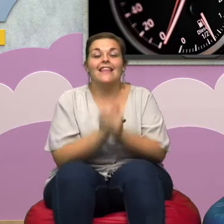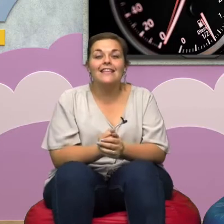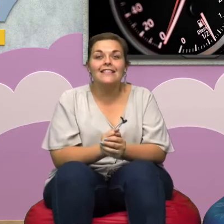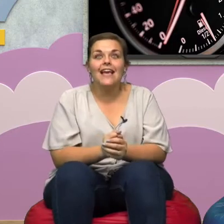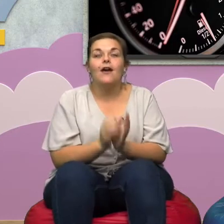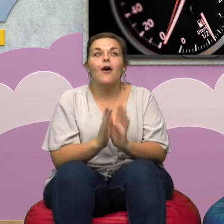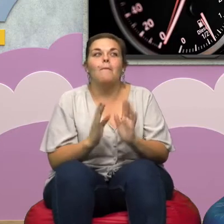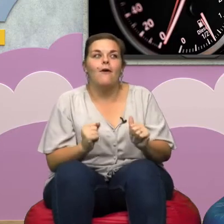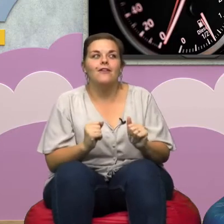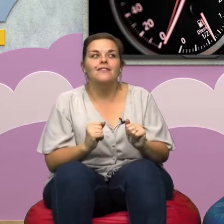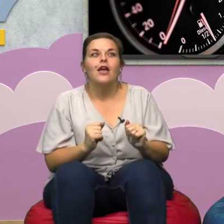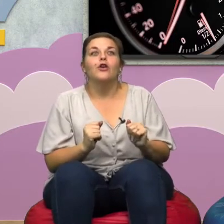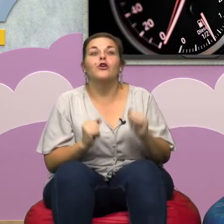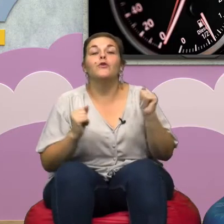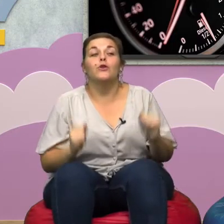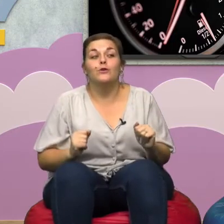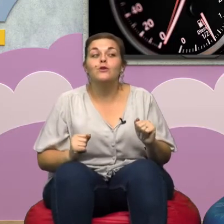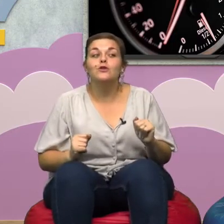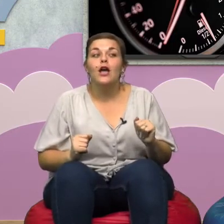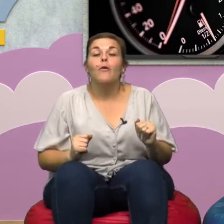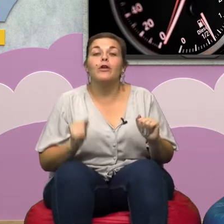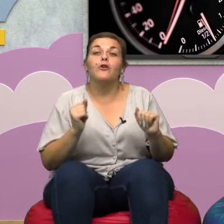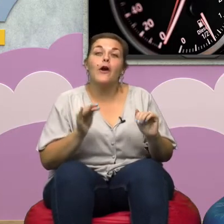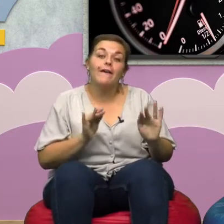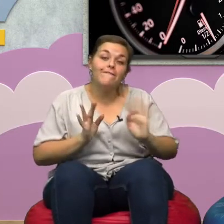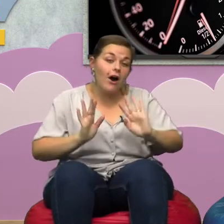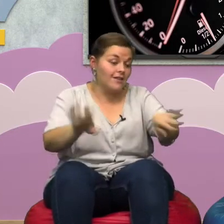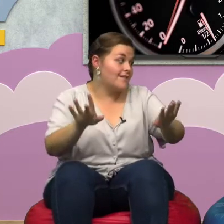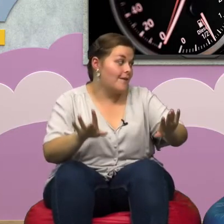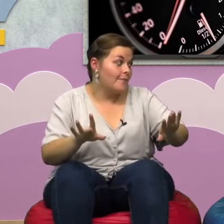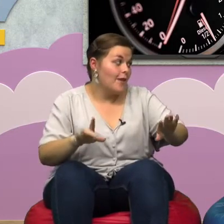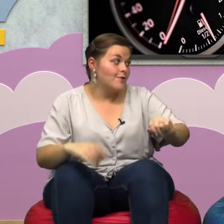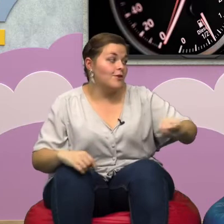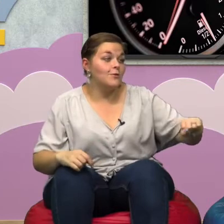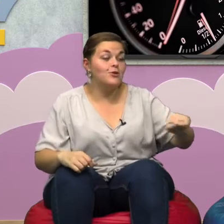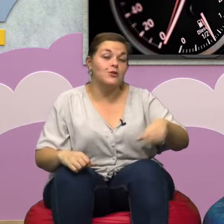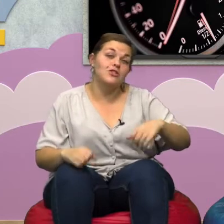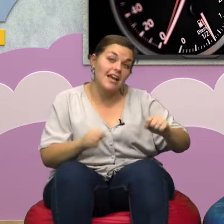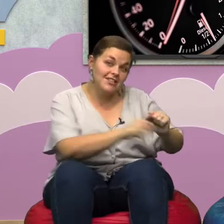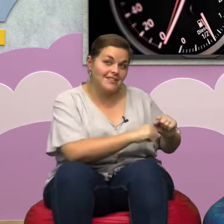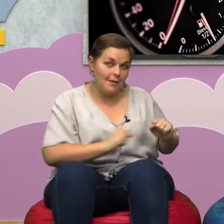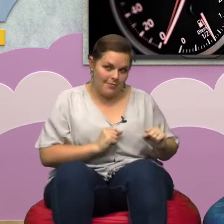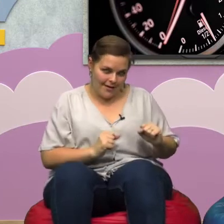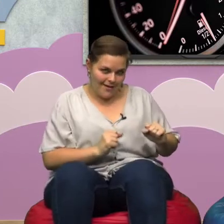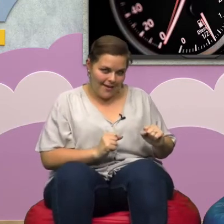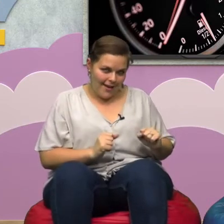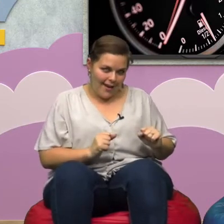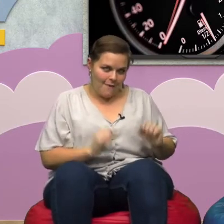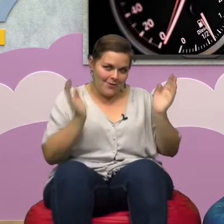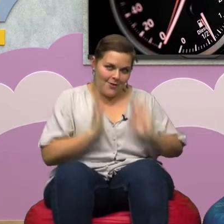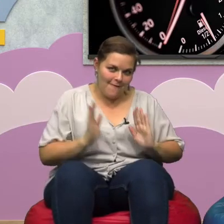This car part You use When you're going faster So you change something